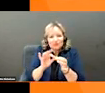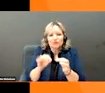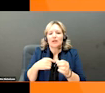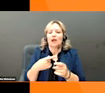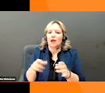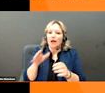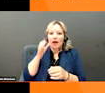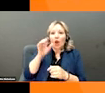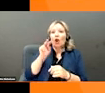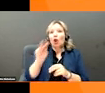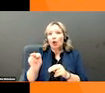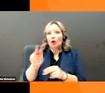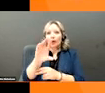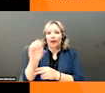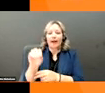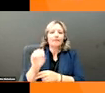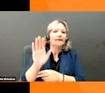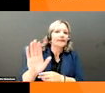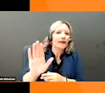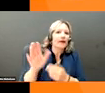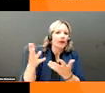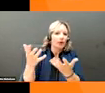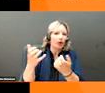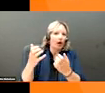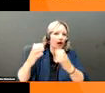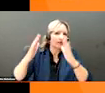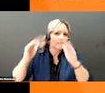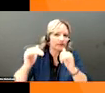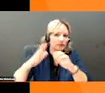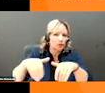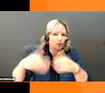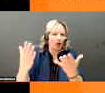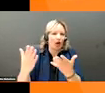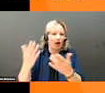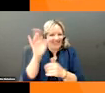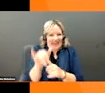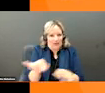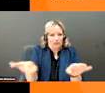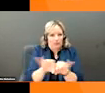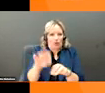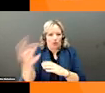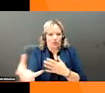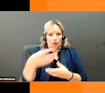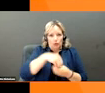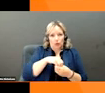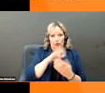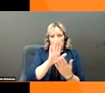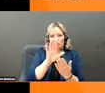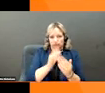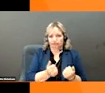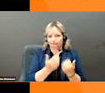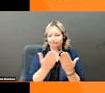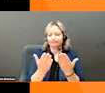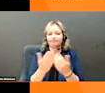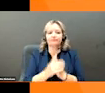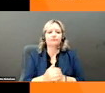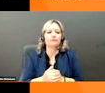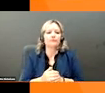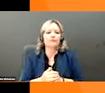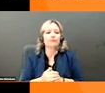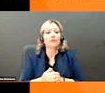listening to what the client or the funder wants. So the company profile, what makes my